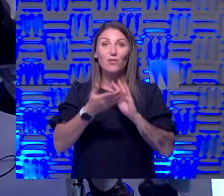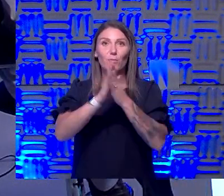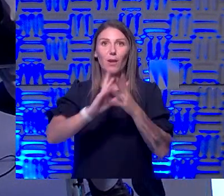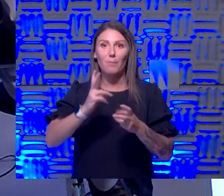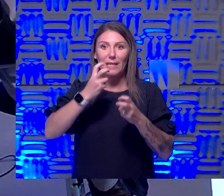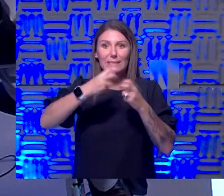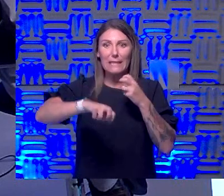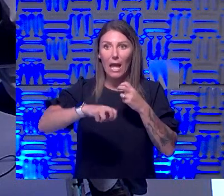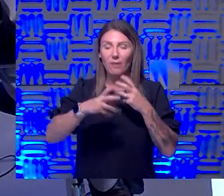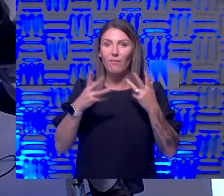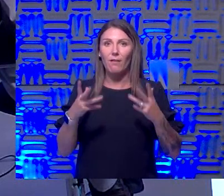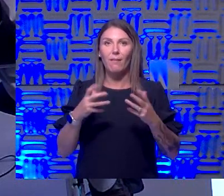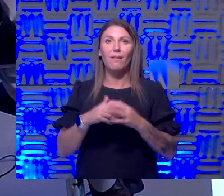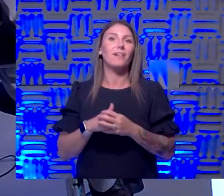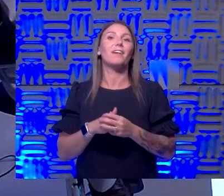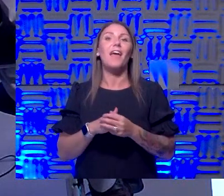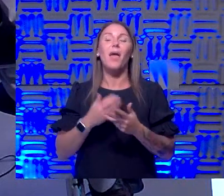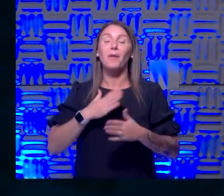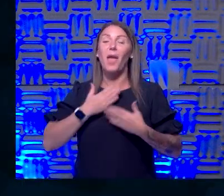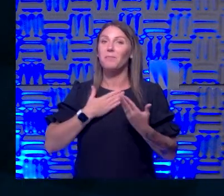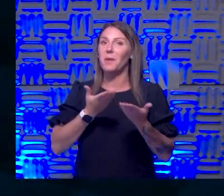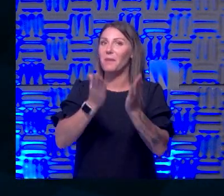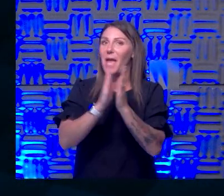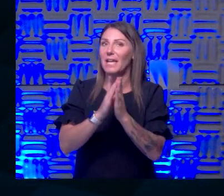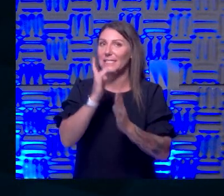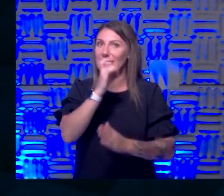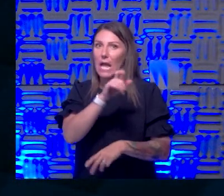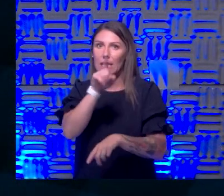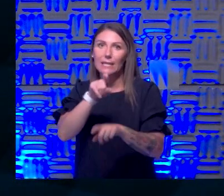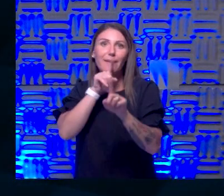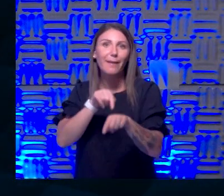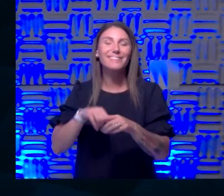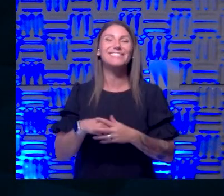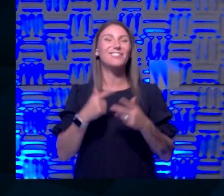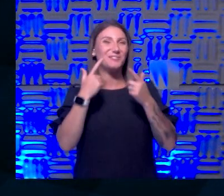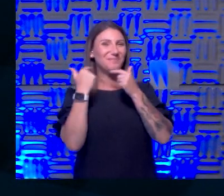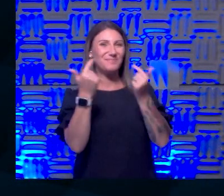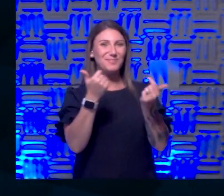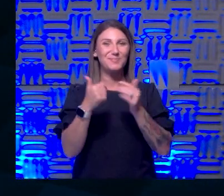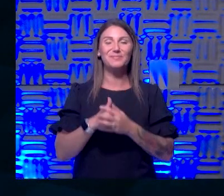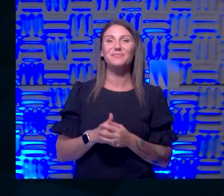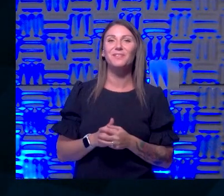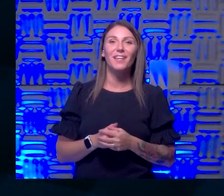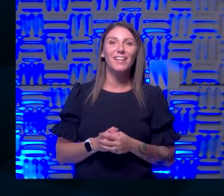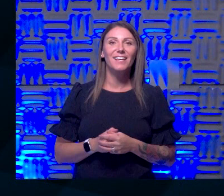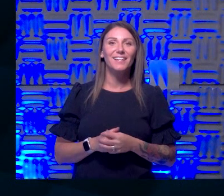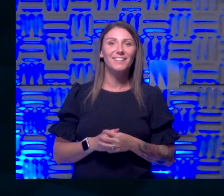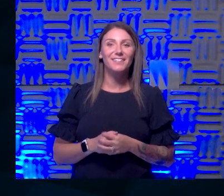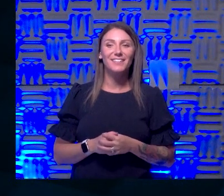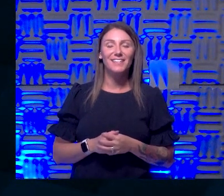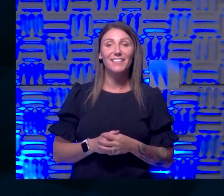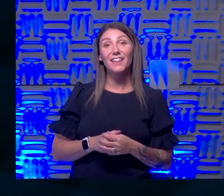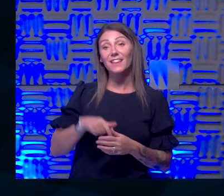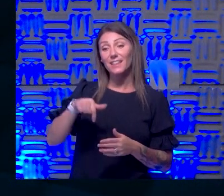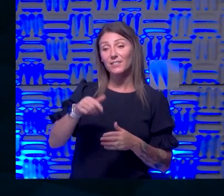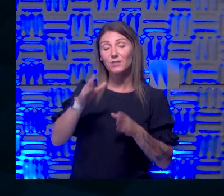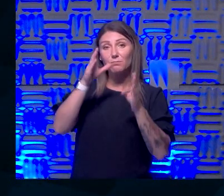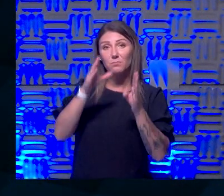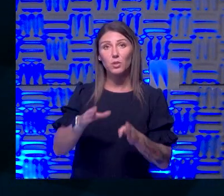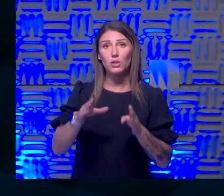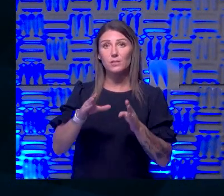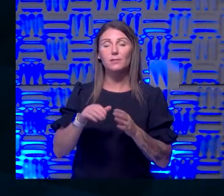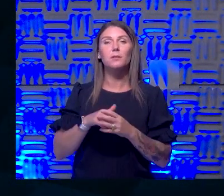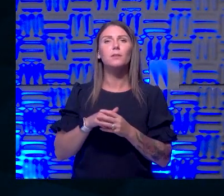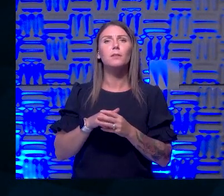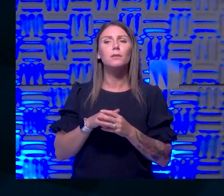harder. I'm glad I'm just asking them and not having to answer them. So this person wants to